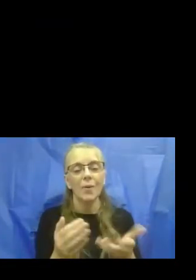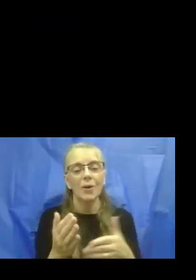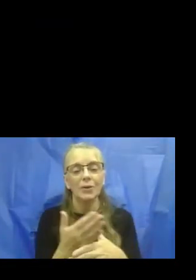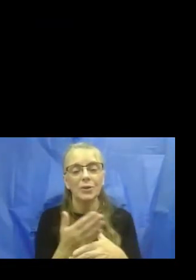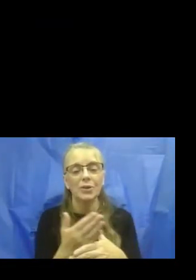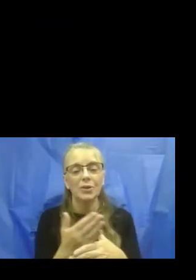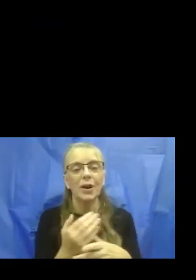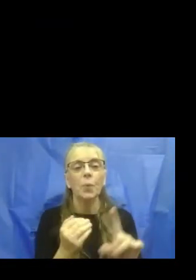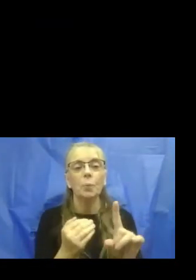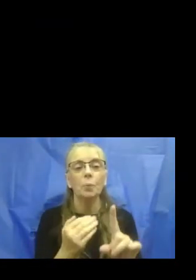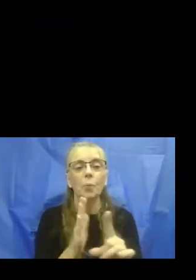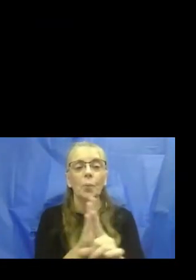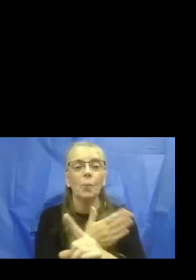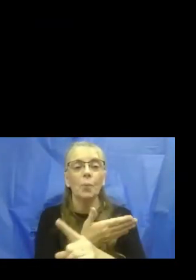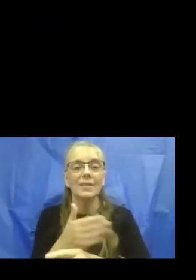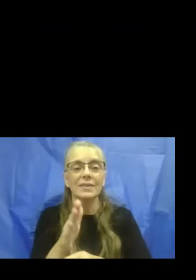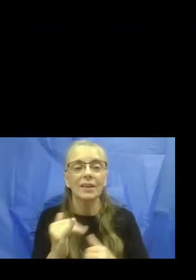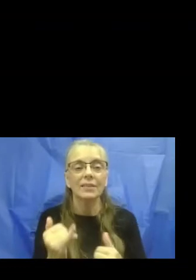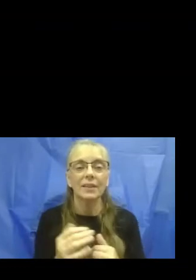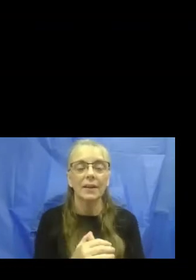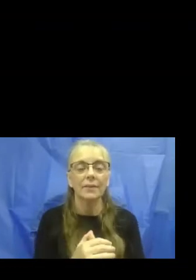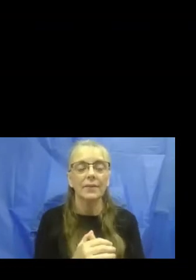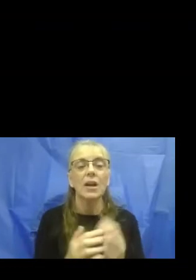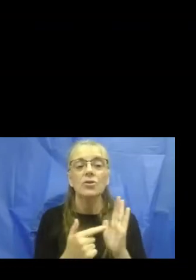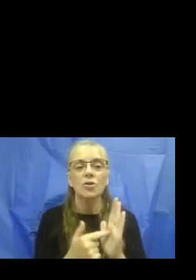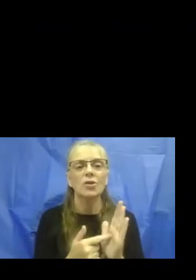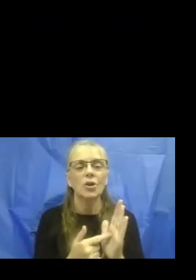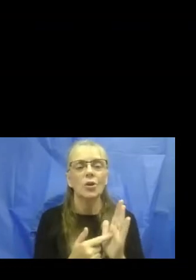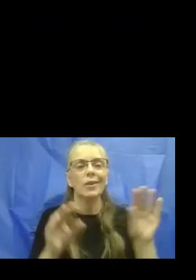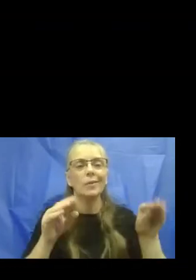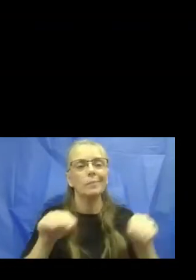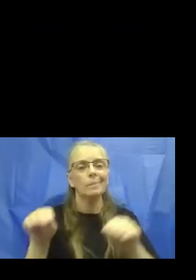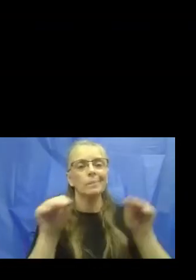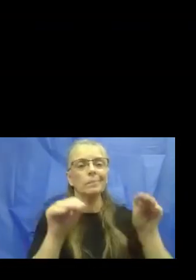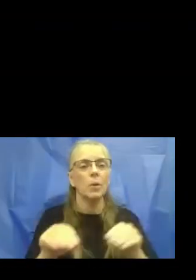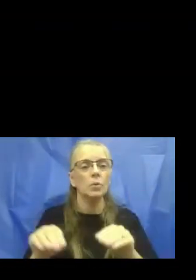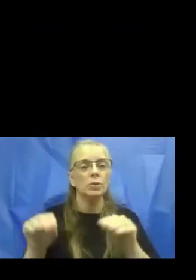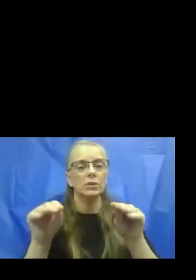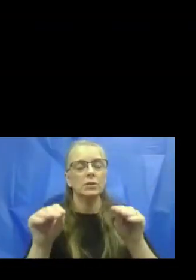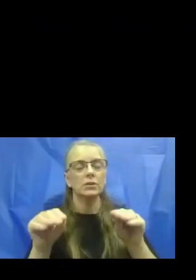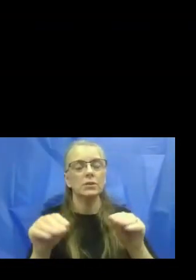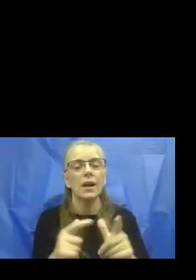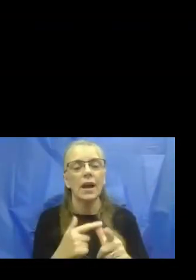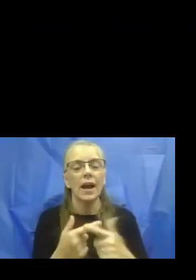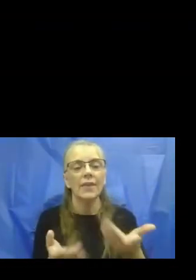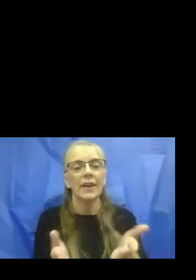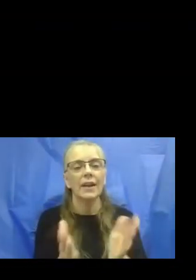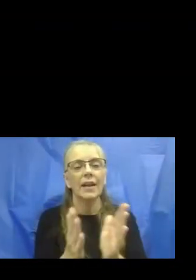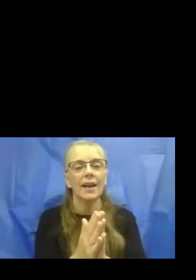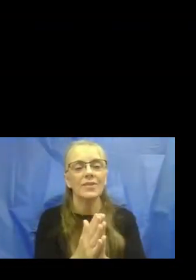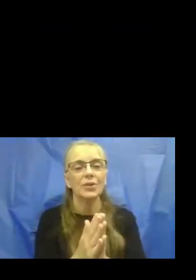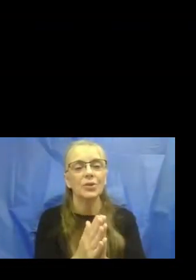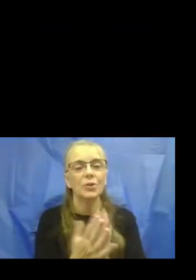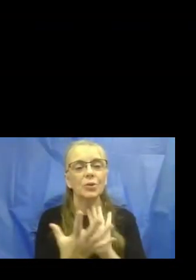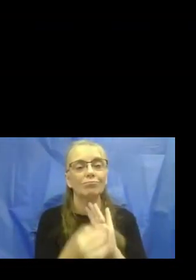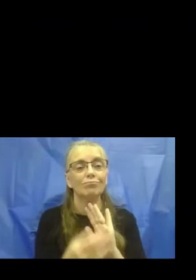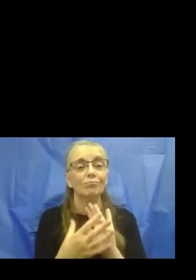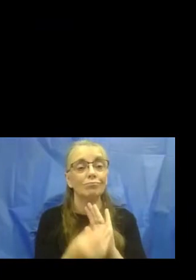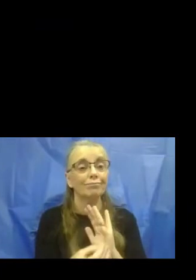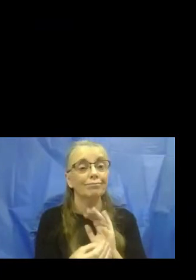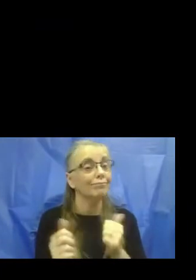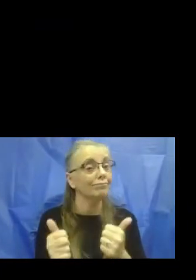hand motions, and then I'll ask you to do them along with me. It goes like this.